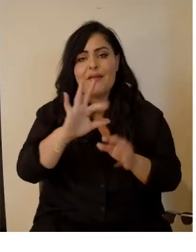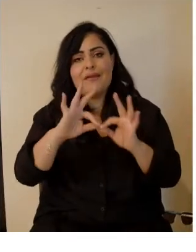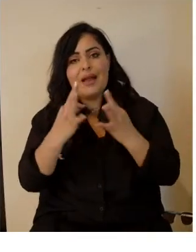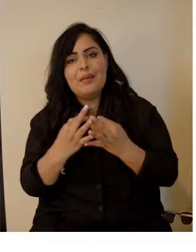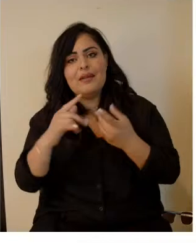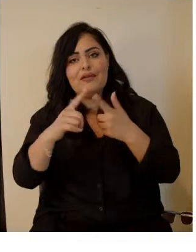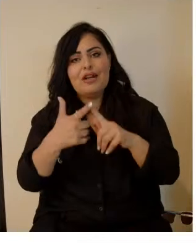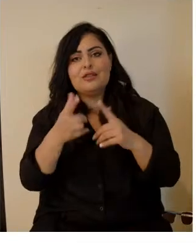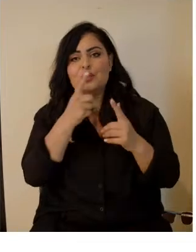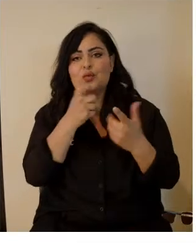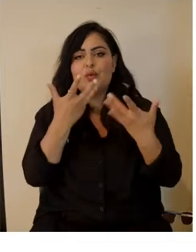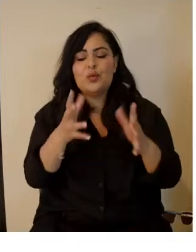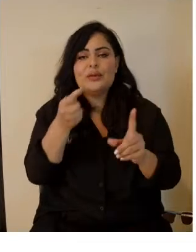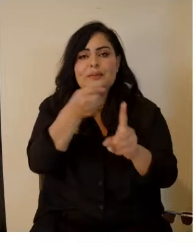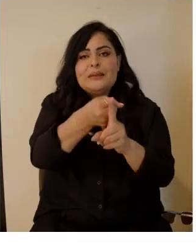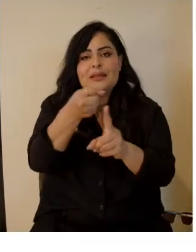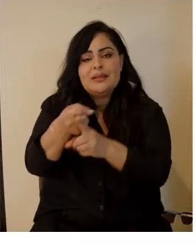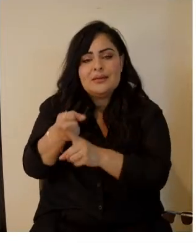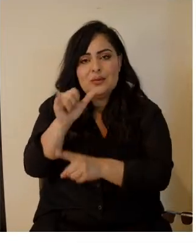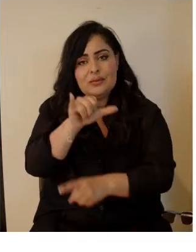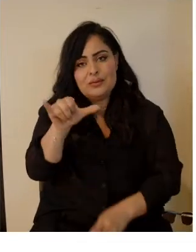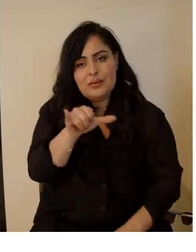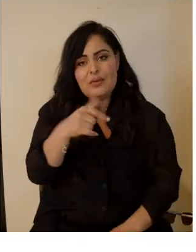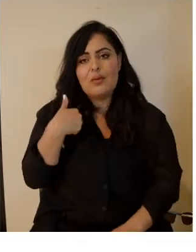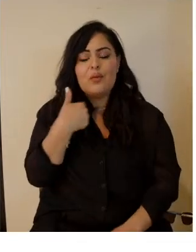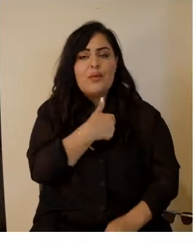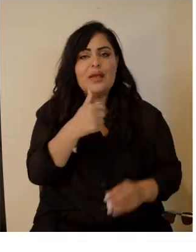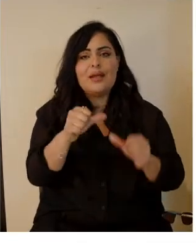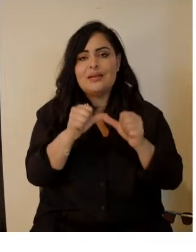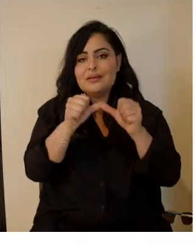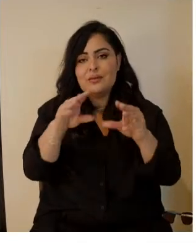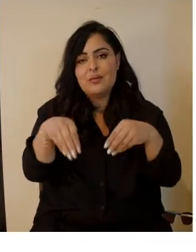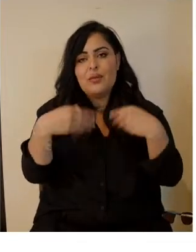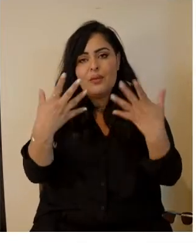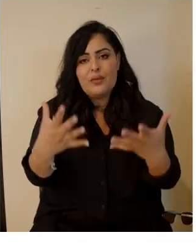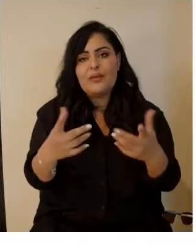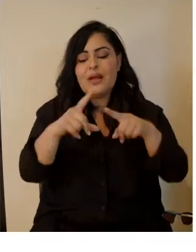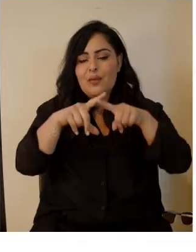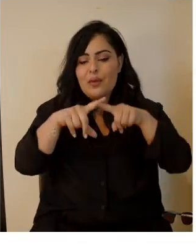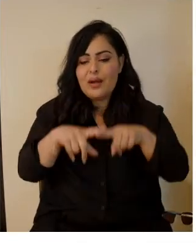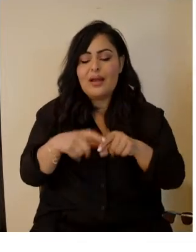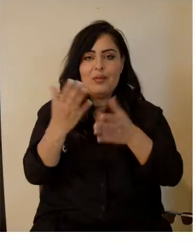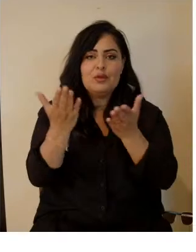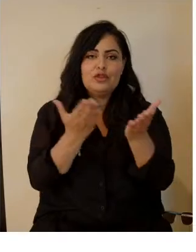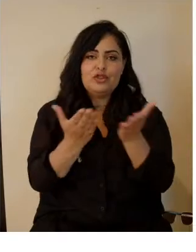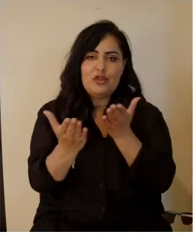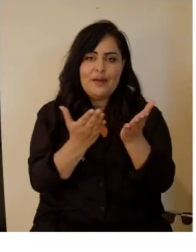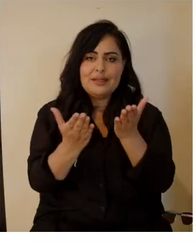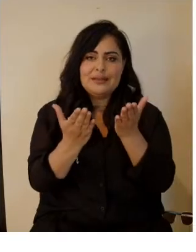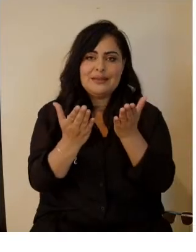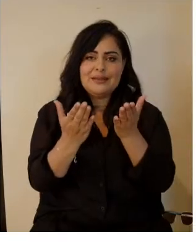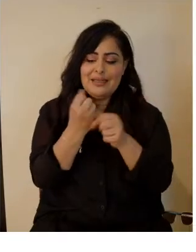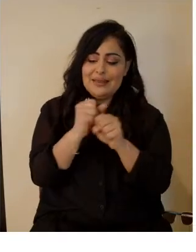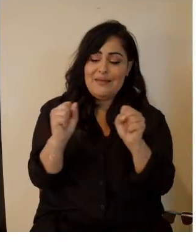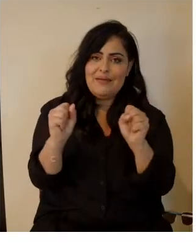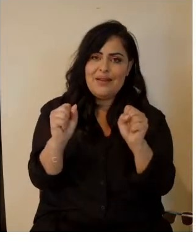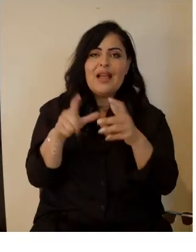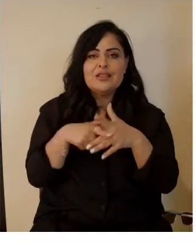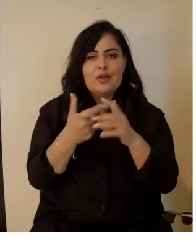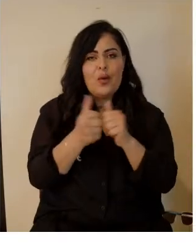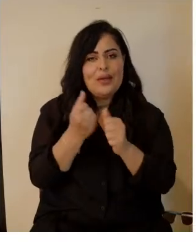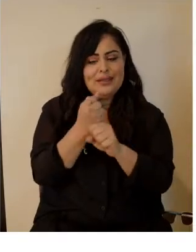impacted, and we look to continue to provide the safe, reliable service. Because I start with safe because safe is